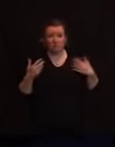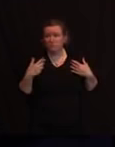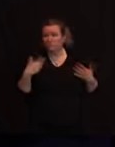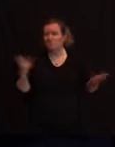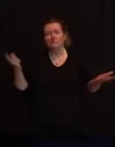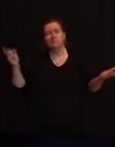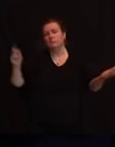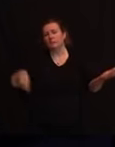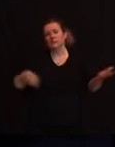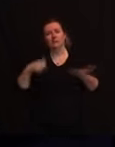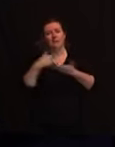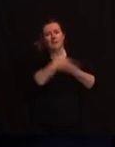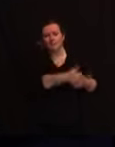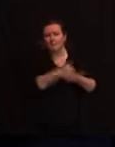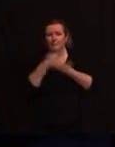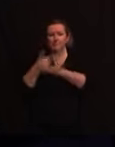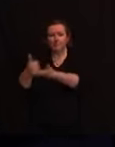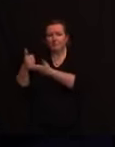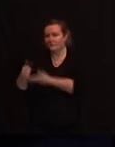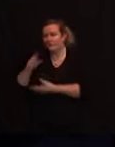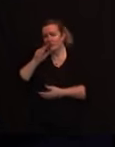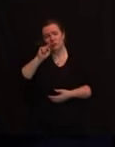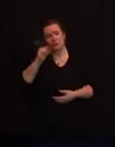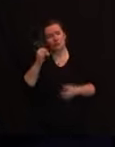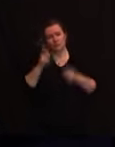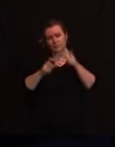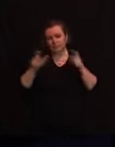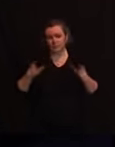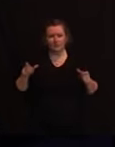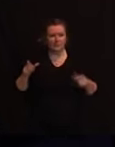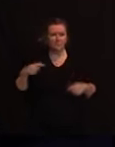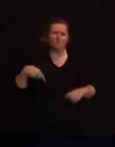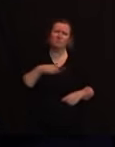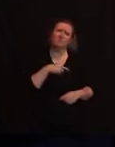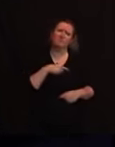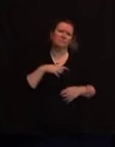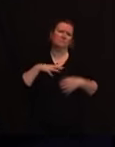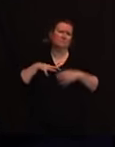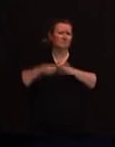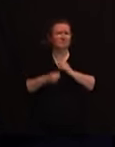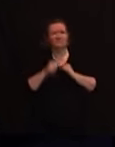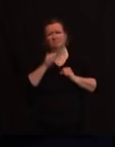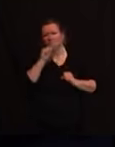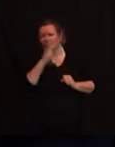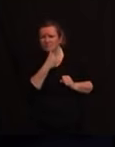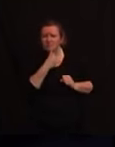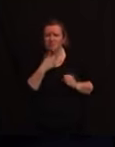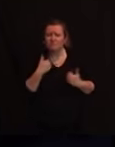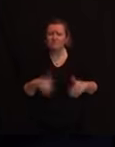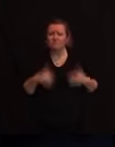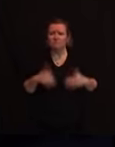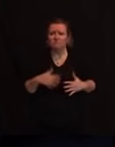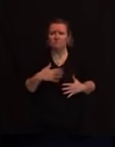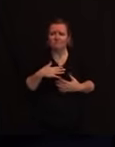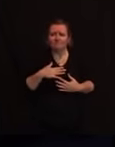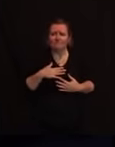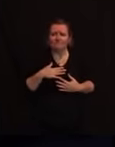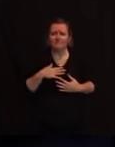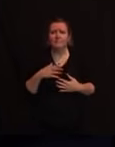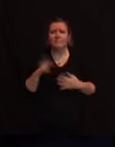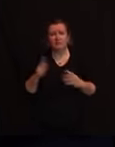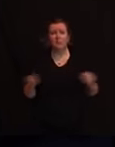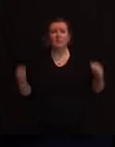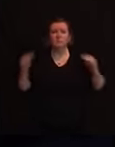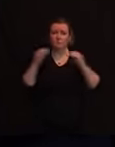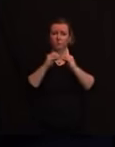be able to help New Jerseyans that are suffering right now. And the CARES Act increased unemployment support, and as we pass direct